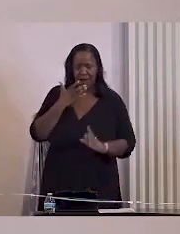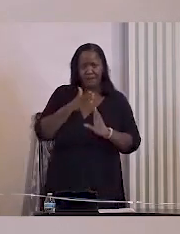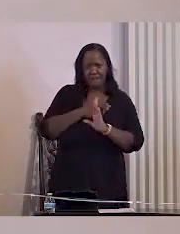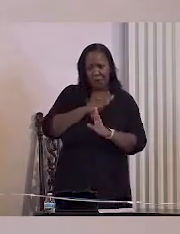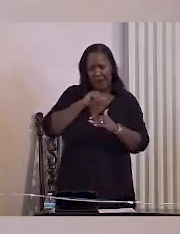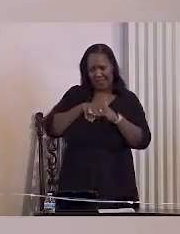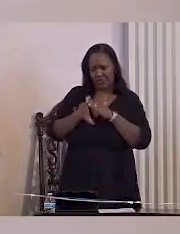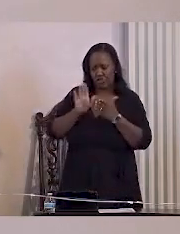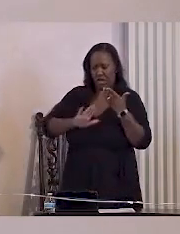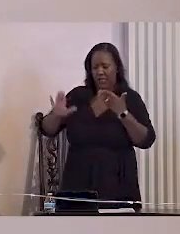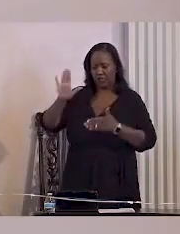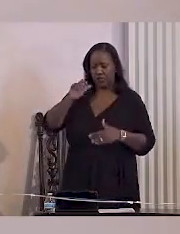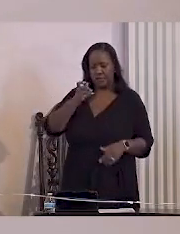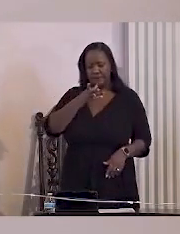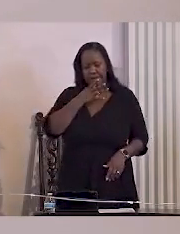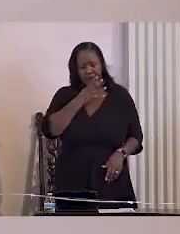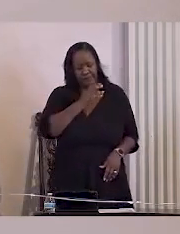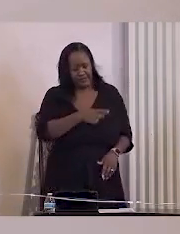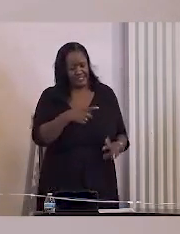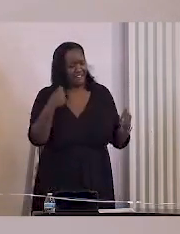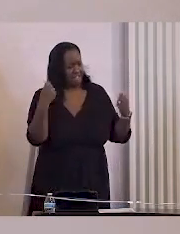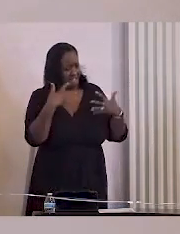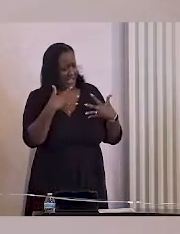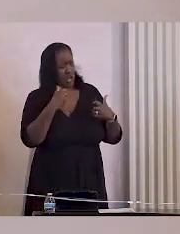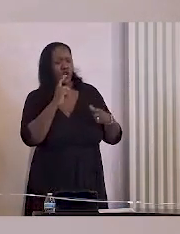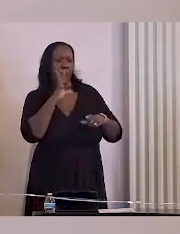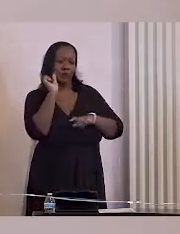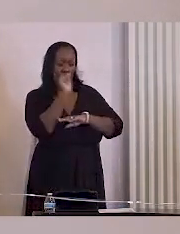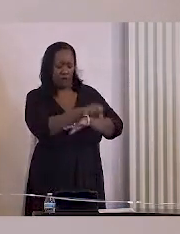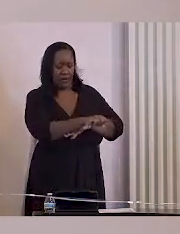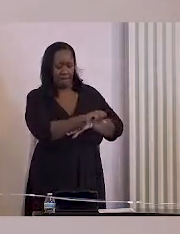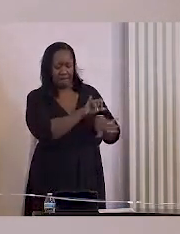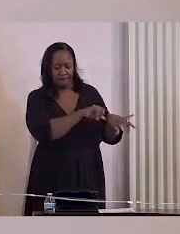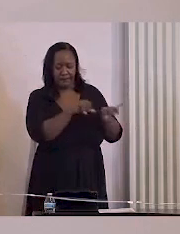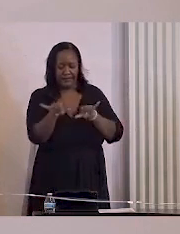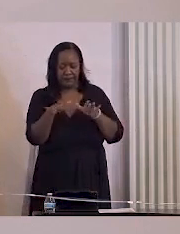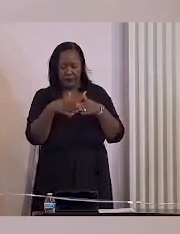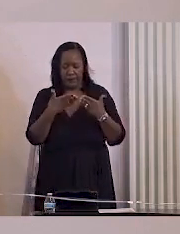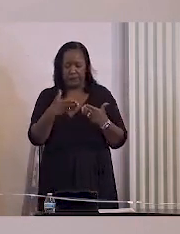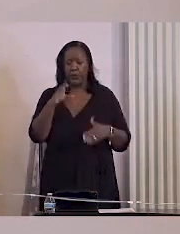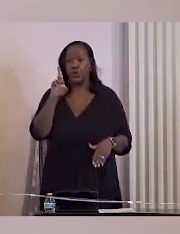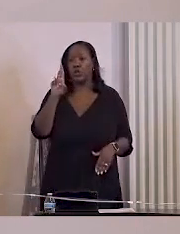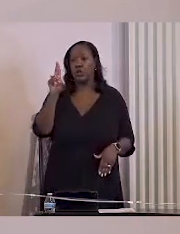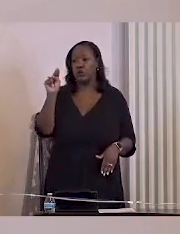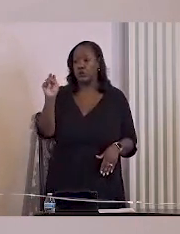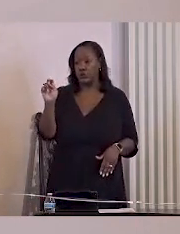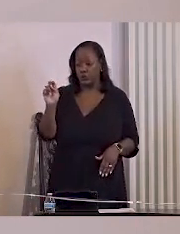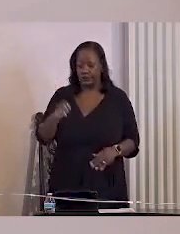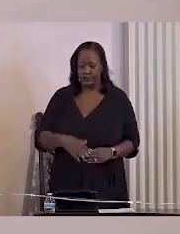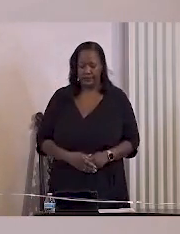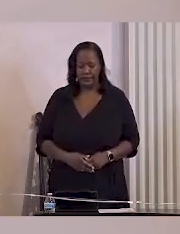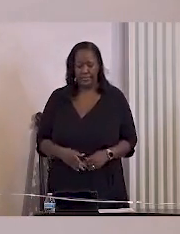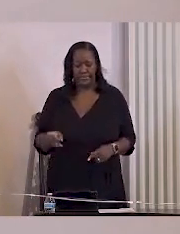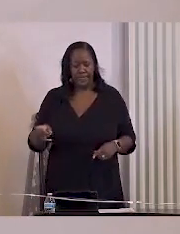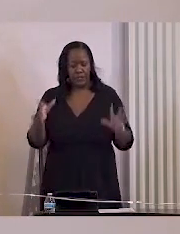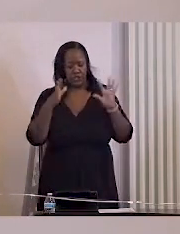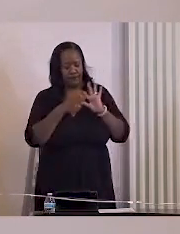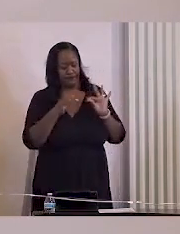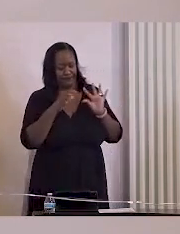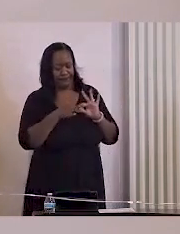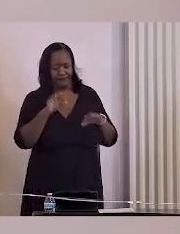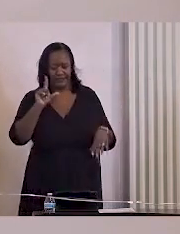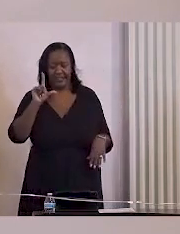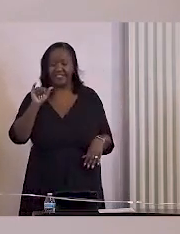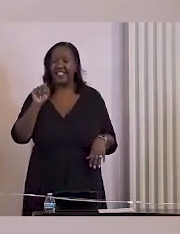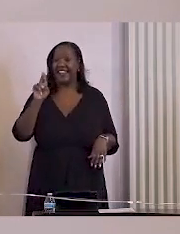be overcome, like in the book Dune. She recited the litany against fear to me